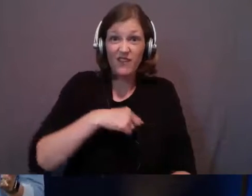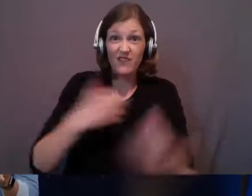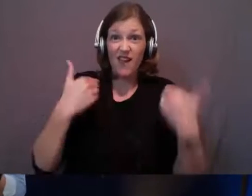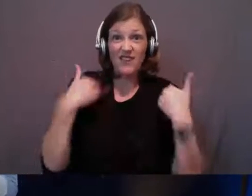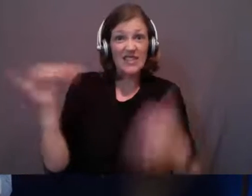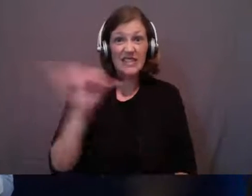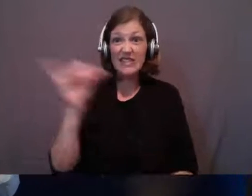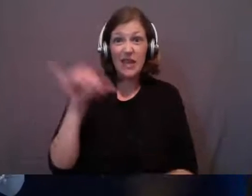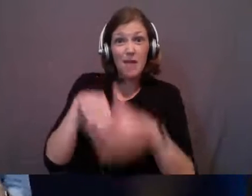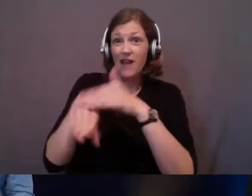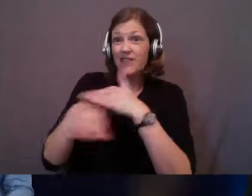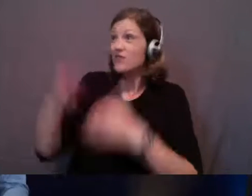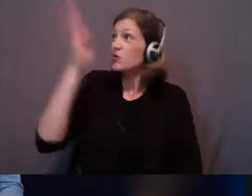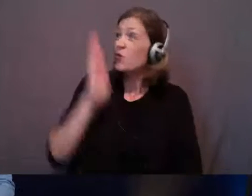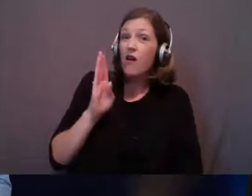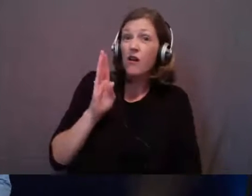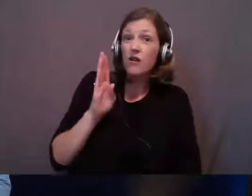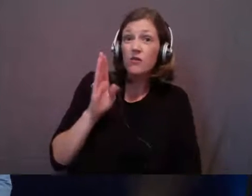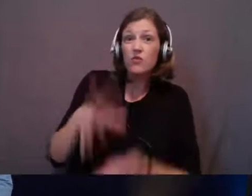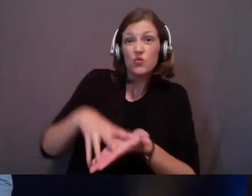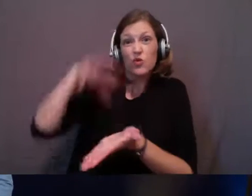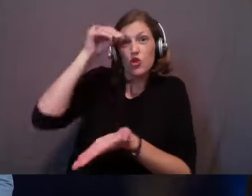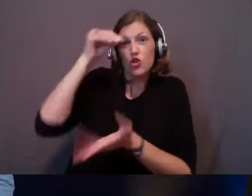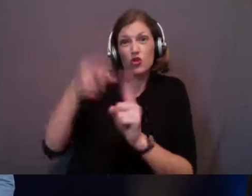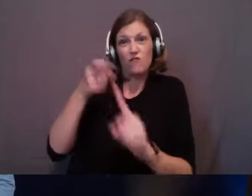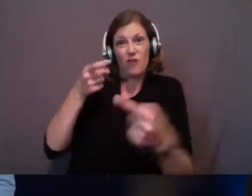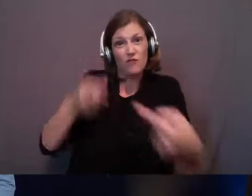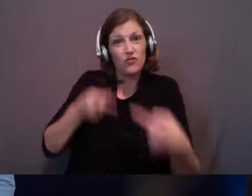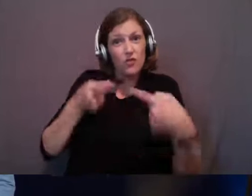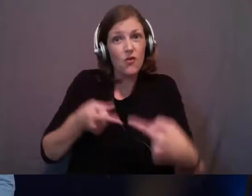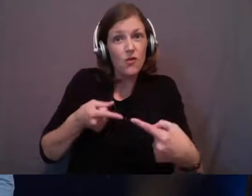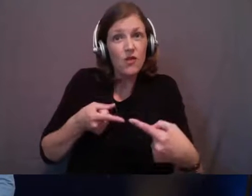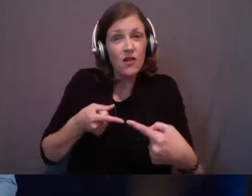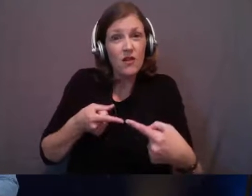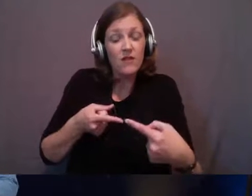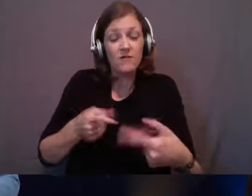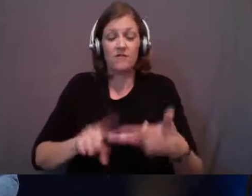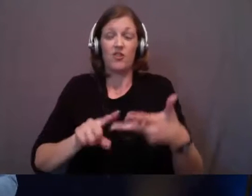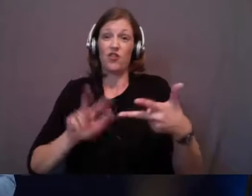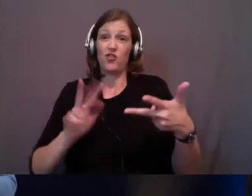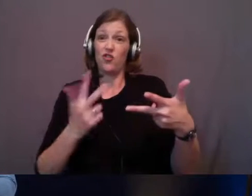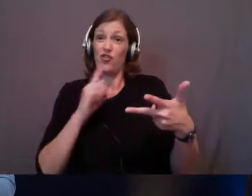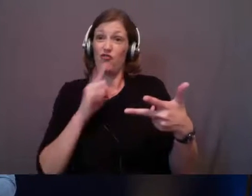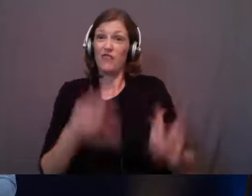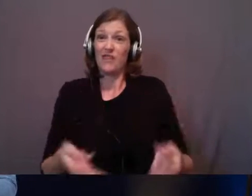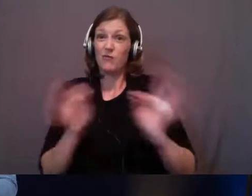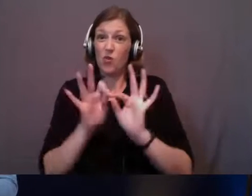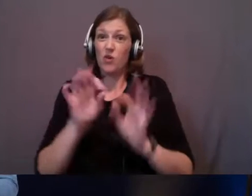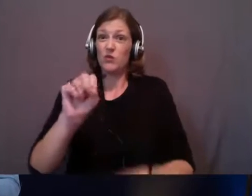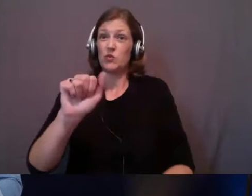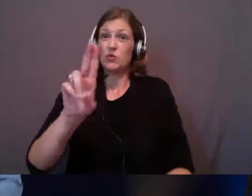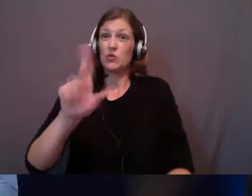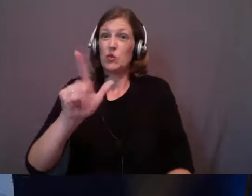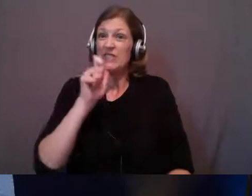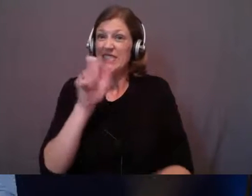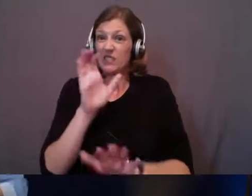access to God, to learn from those struggles. But the third thing is really important. It's something that Saul didn't do.